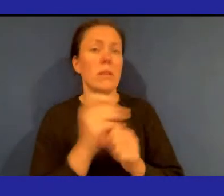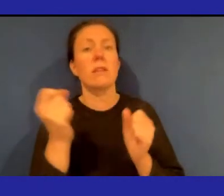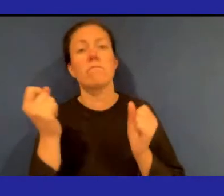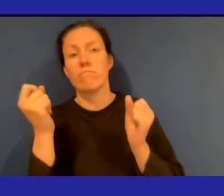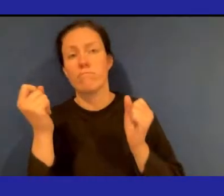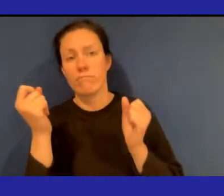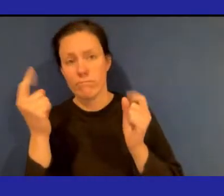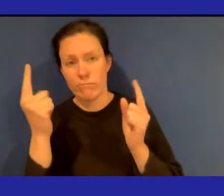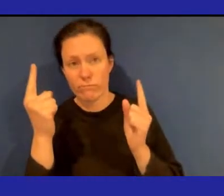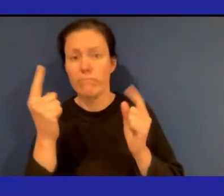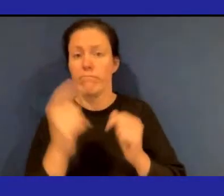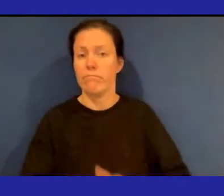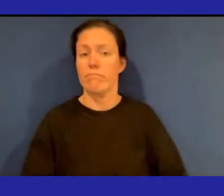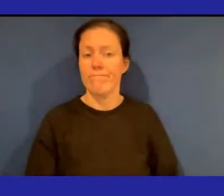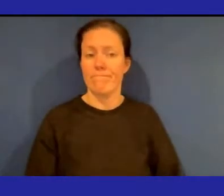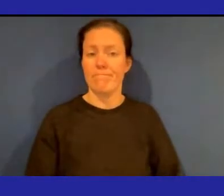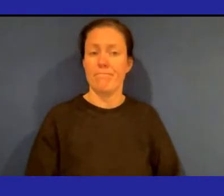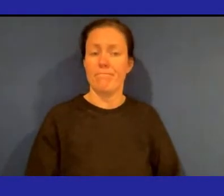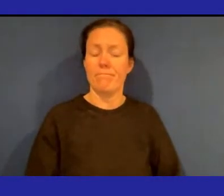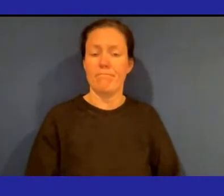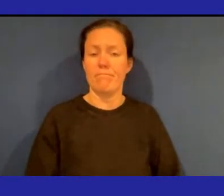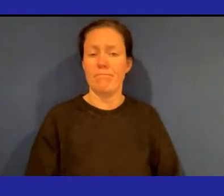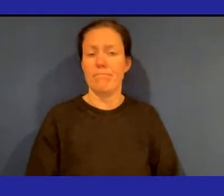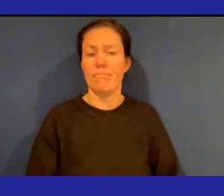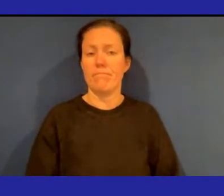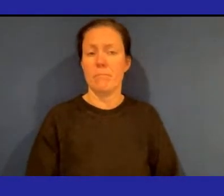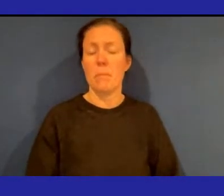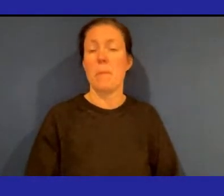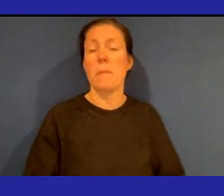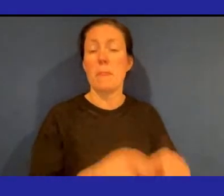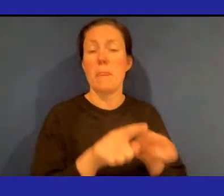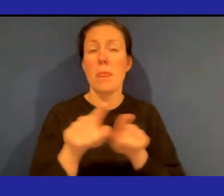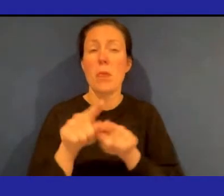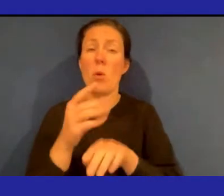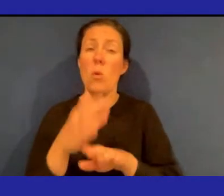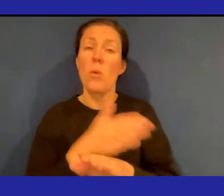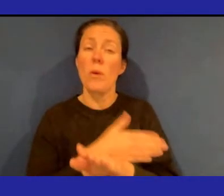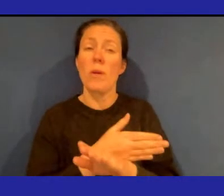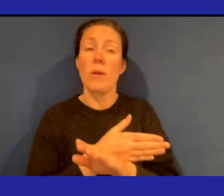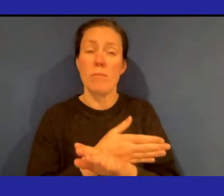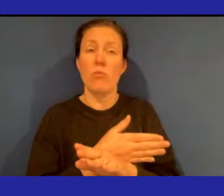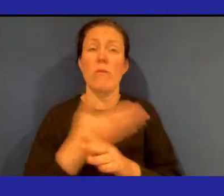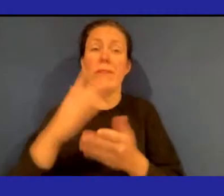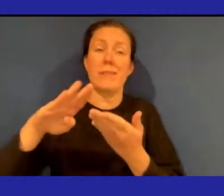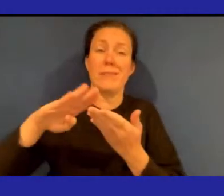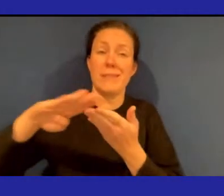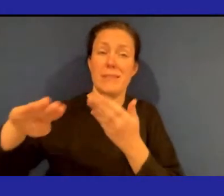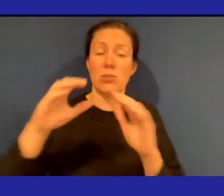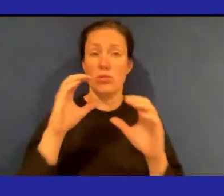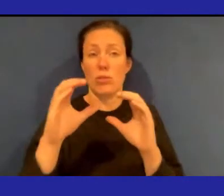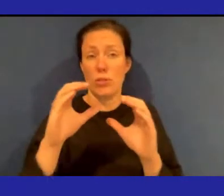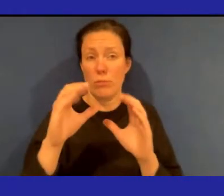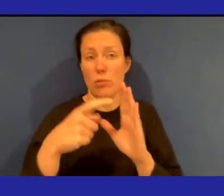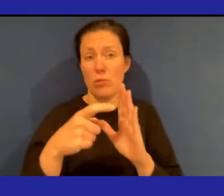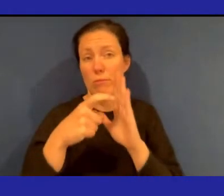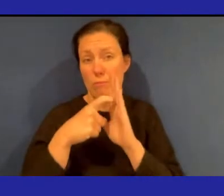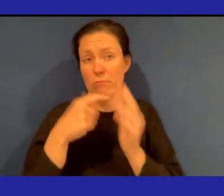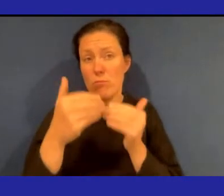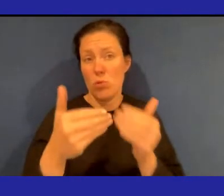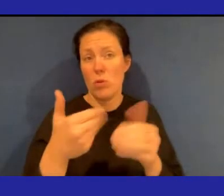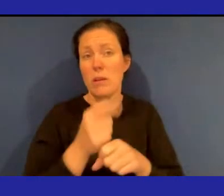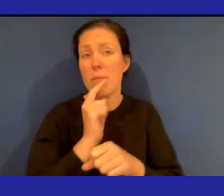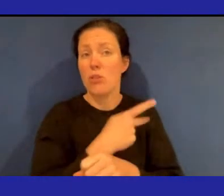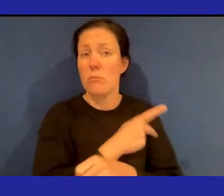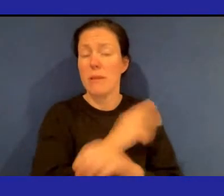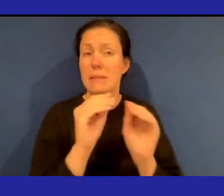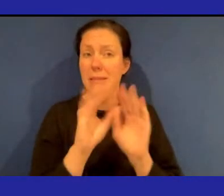care. Additionally, we are improving our discharge communication protocols to ensure that patients clearly